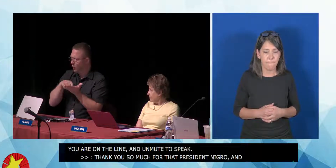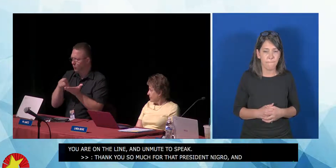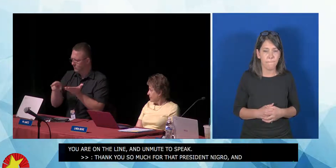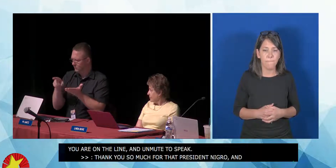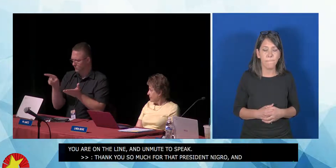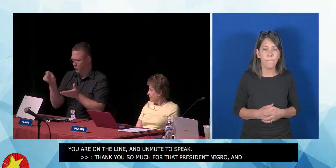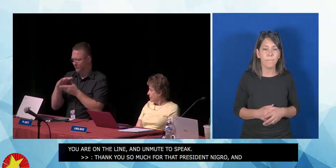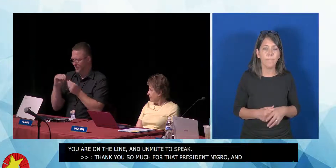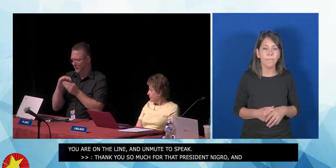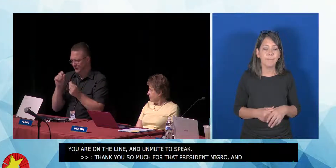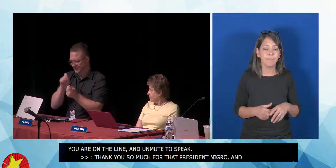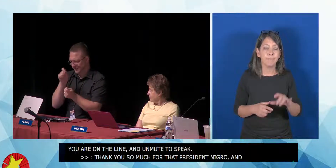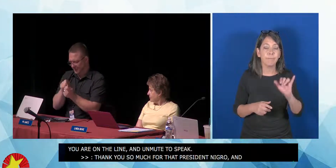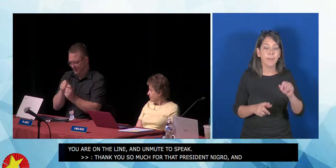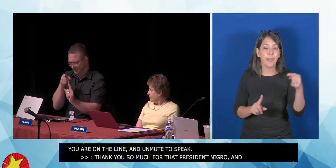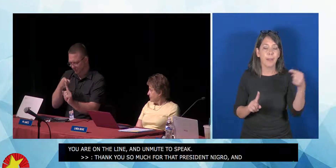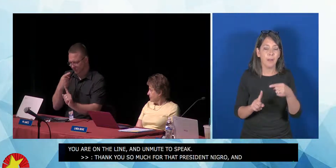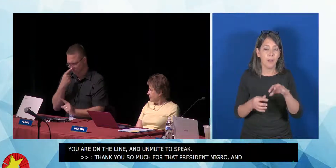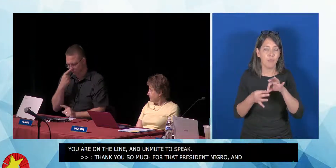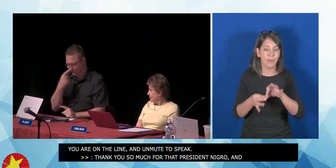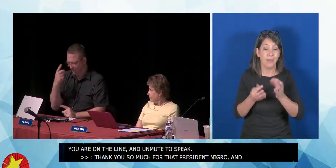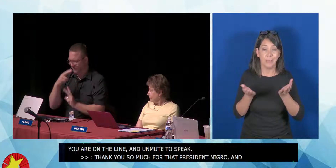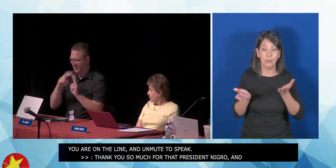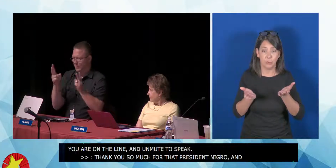For related services,